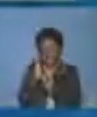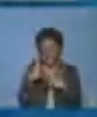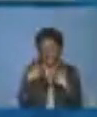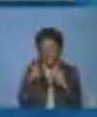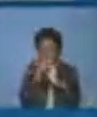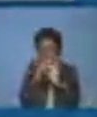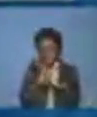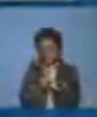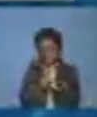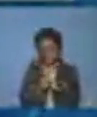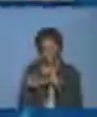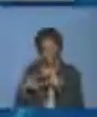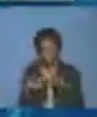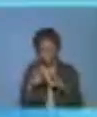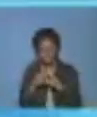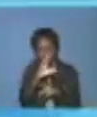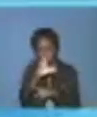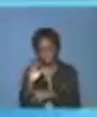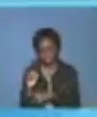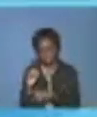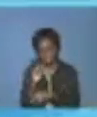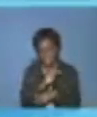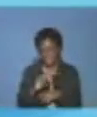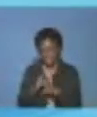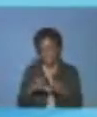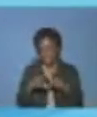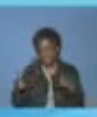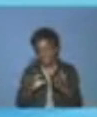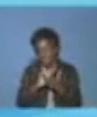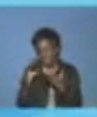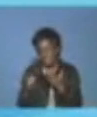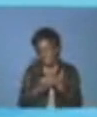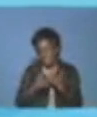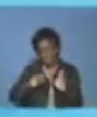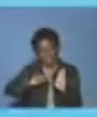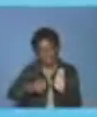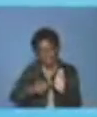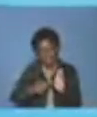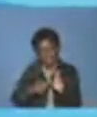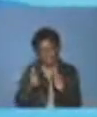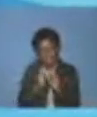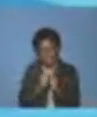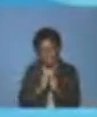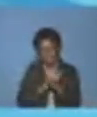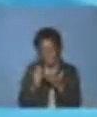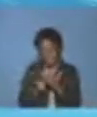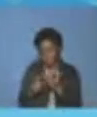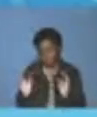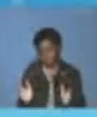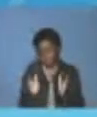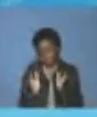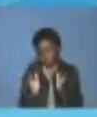Well, the Road to 50 nationwide campaign officially launched, and behind the initiative, a push to encourage residents across the country to